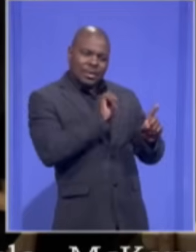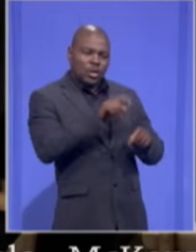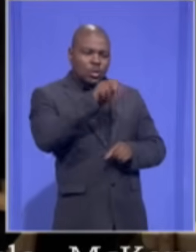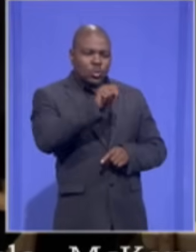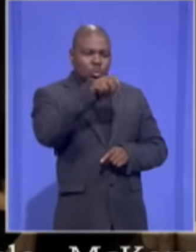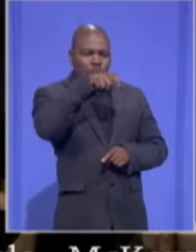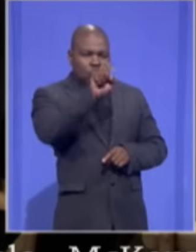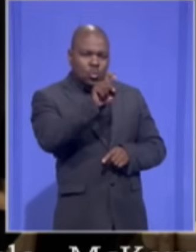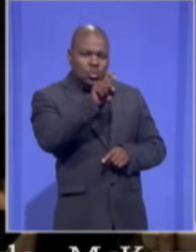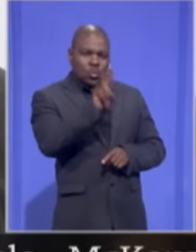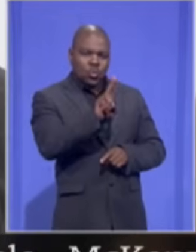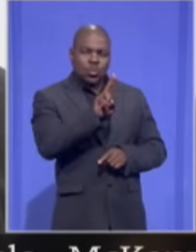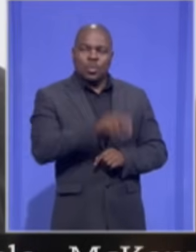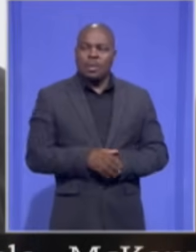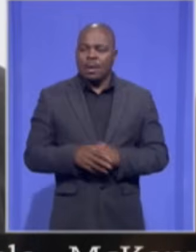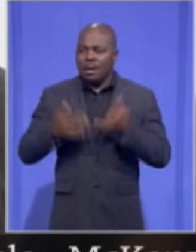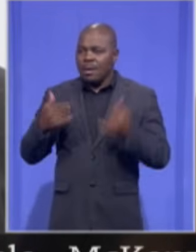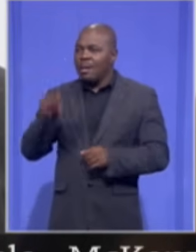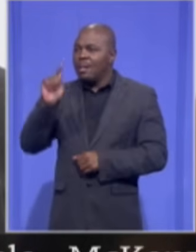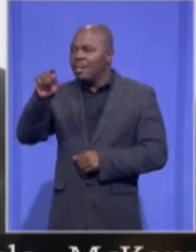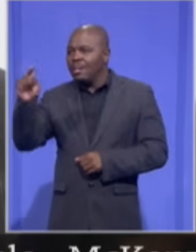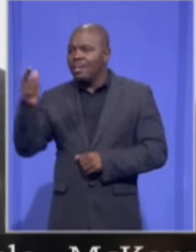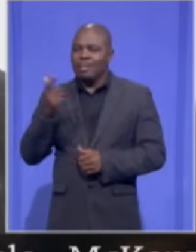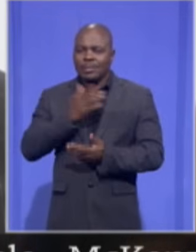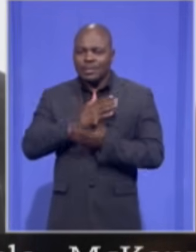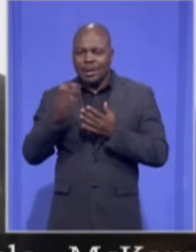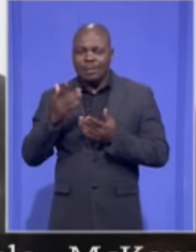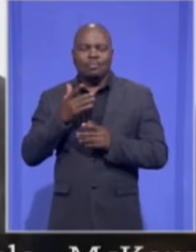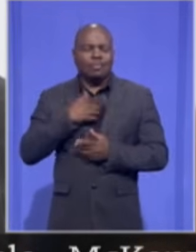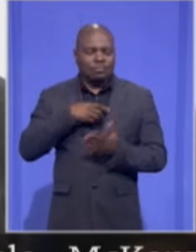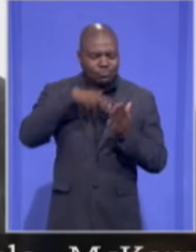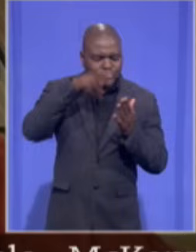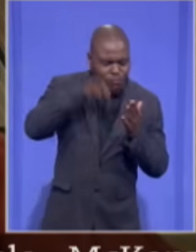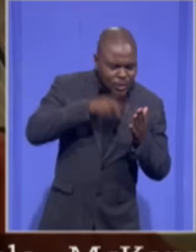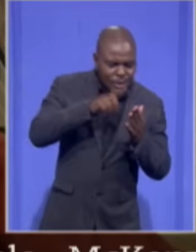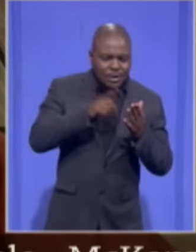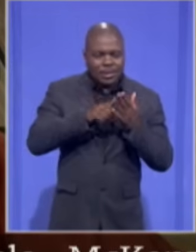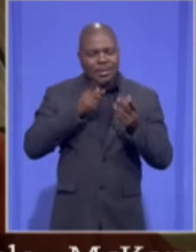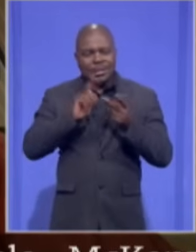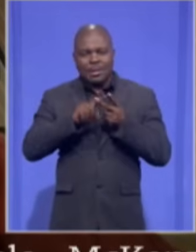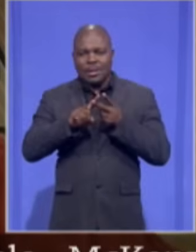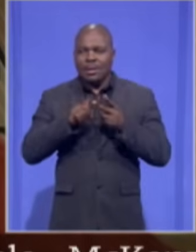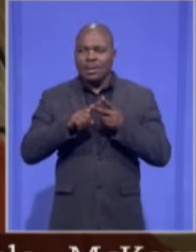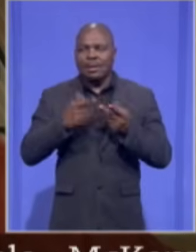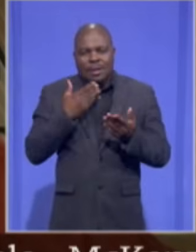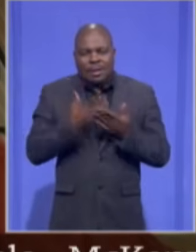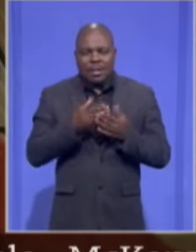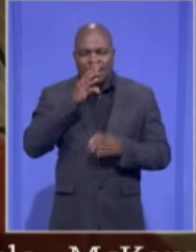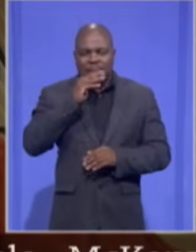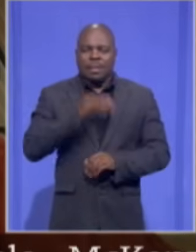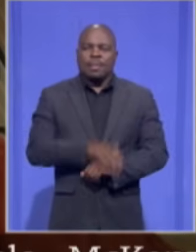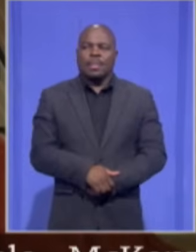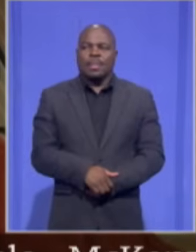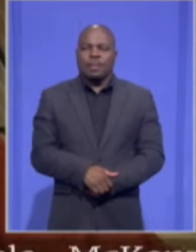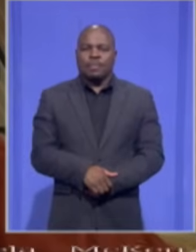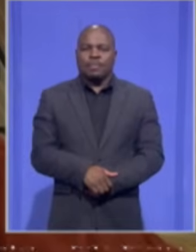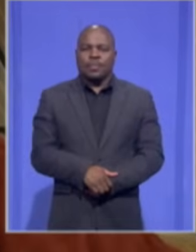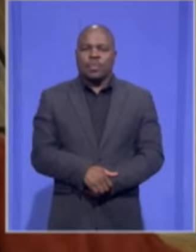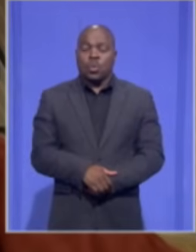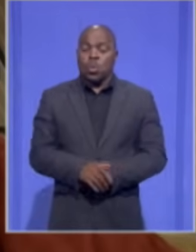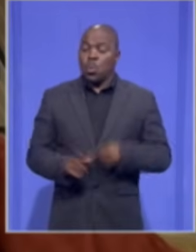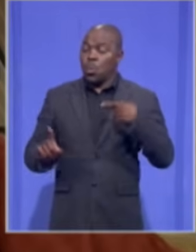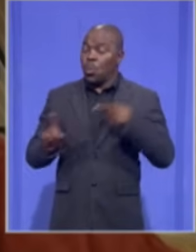jwale moloko o motjha o kgona ho bina ho qoqa le ho bala ka puo ena. Dit was harde werk van. Jy weet mos. O